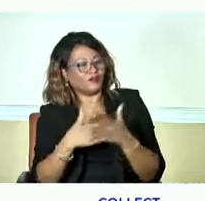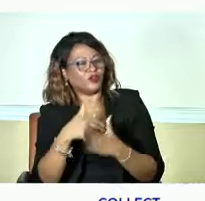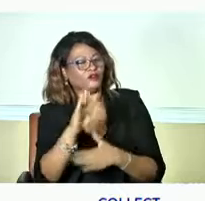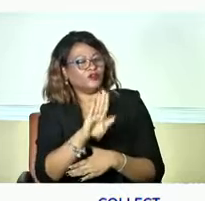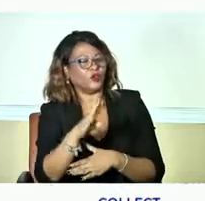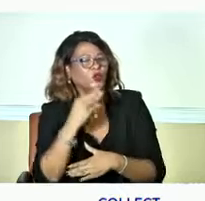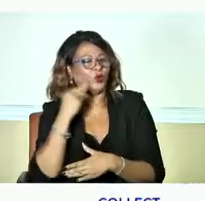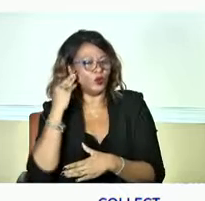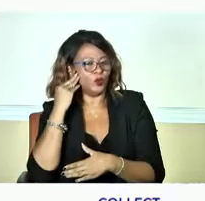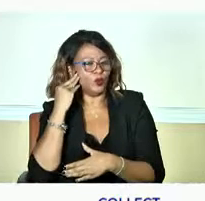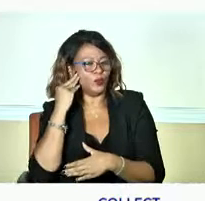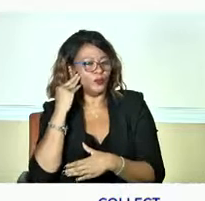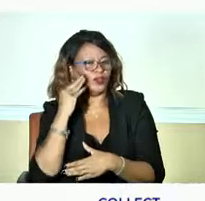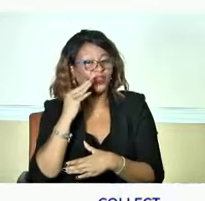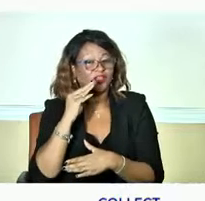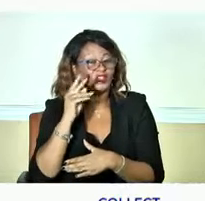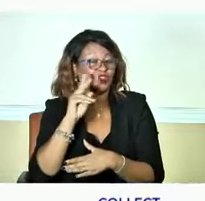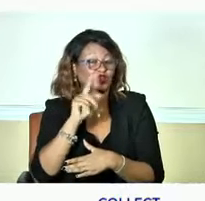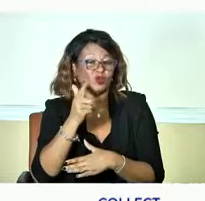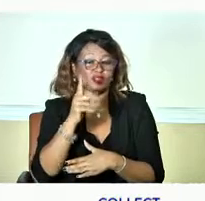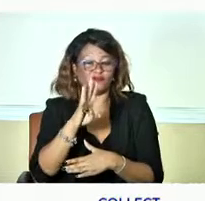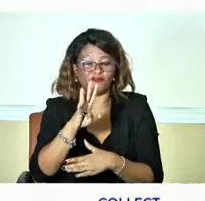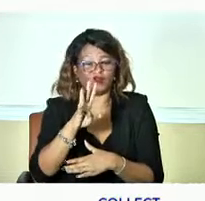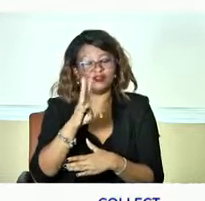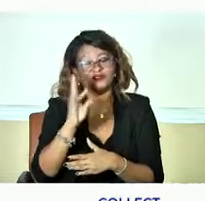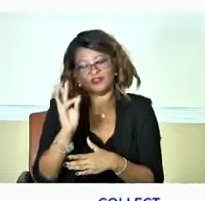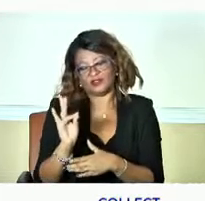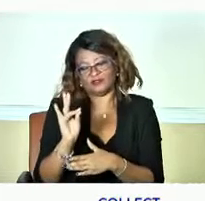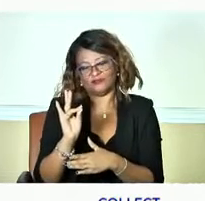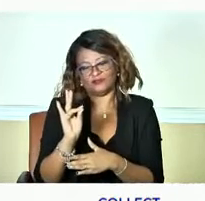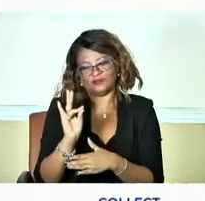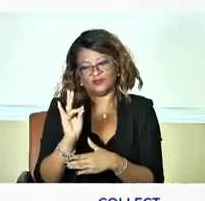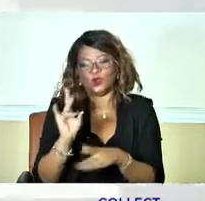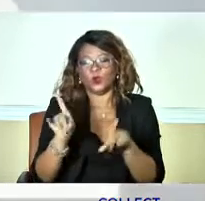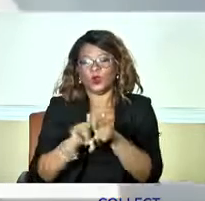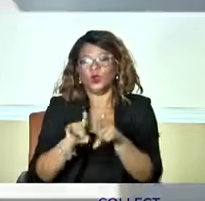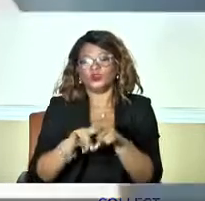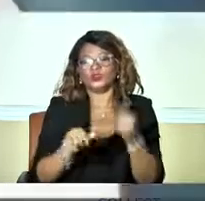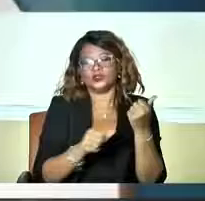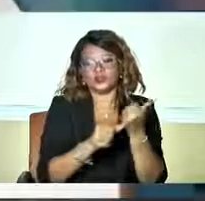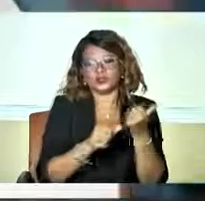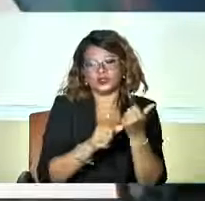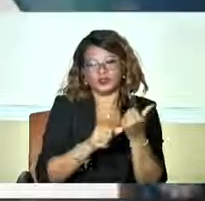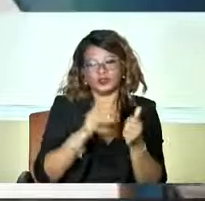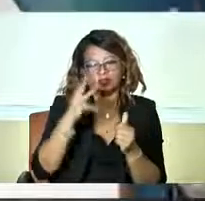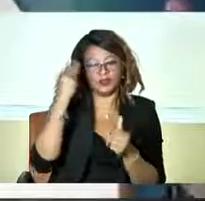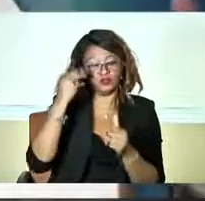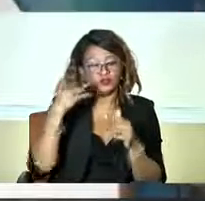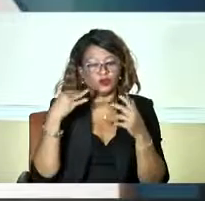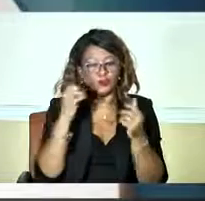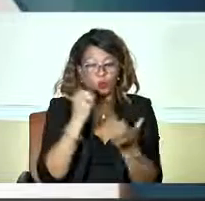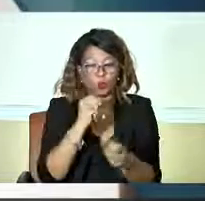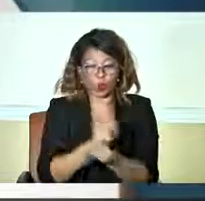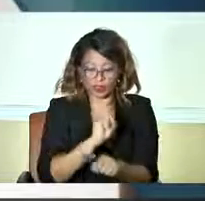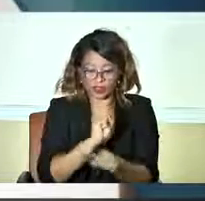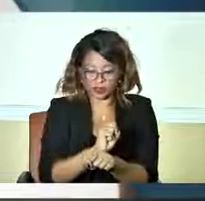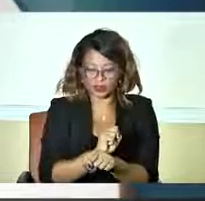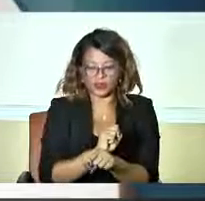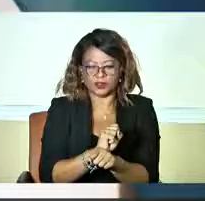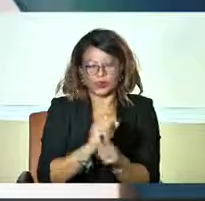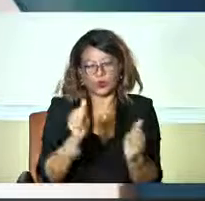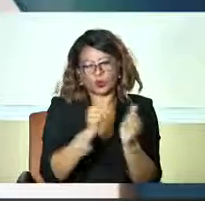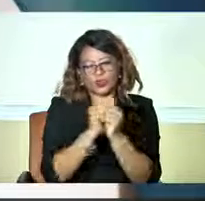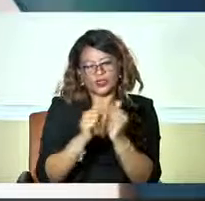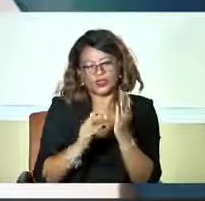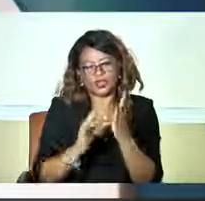home, 24/7. We are also assisting the Ministry of Works with